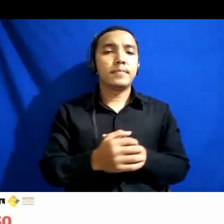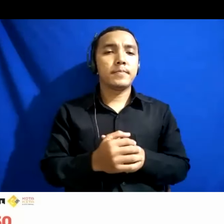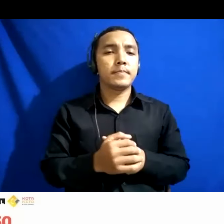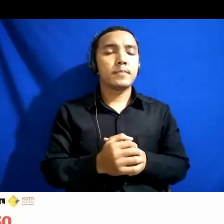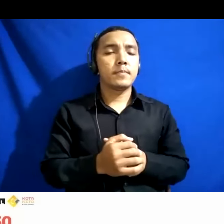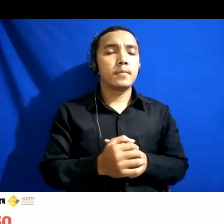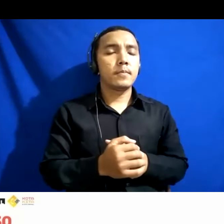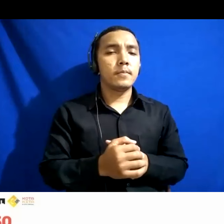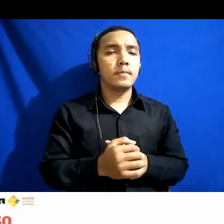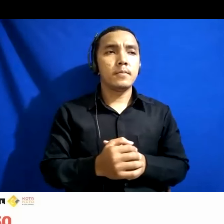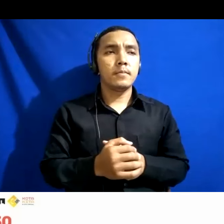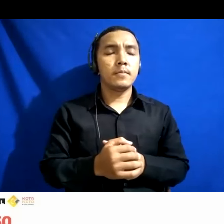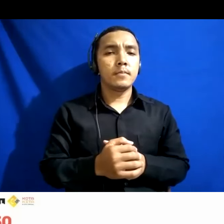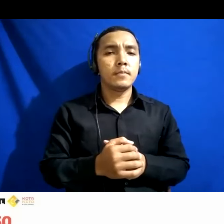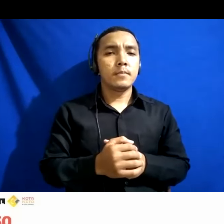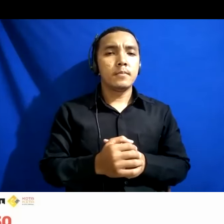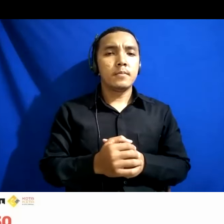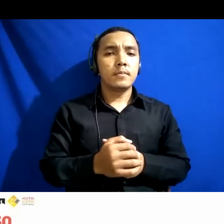will